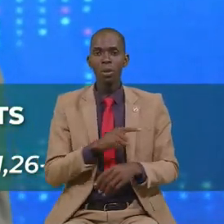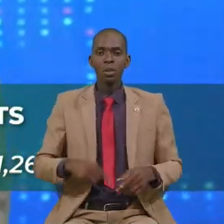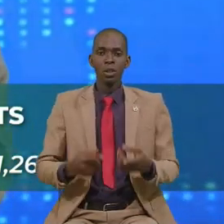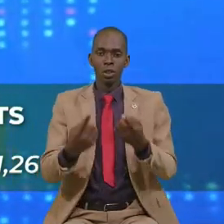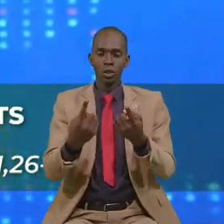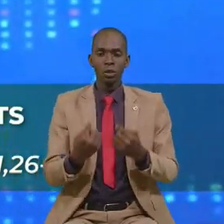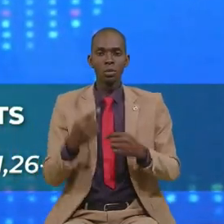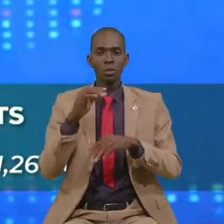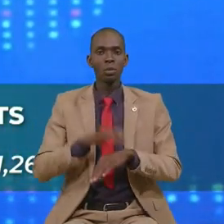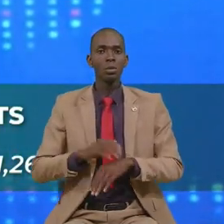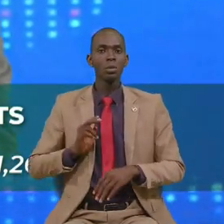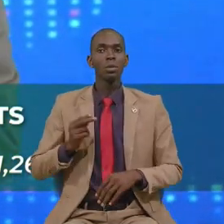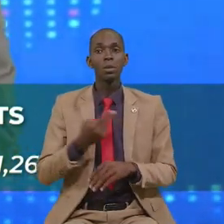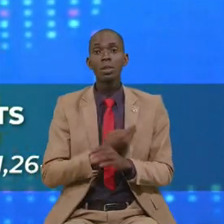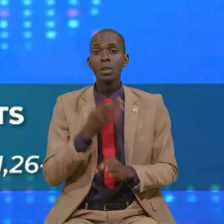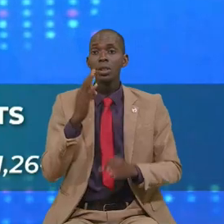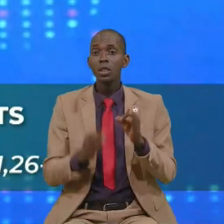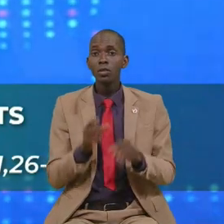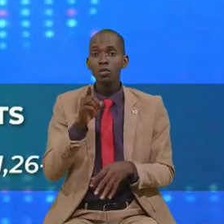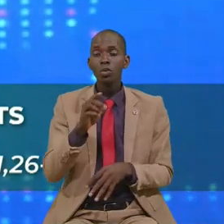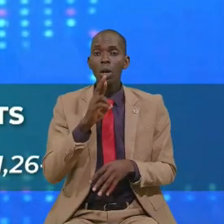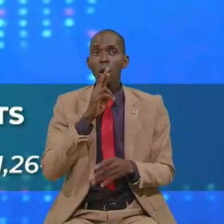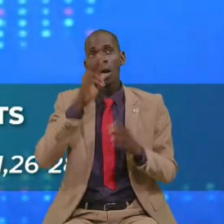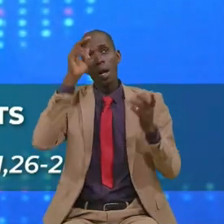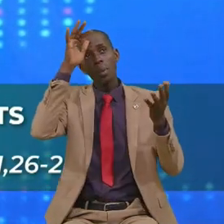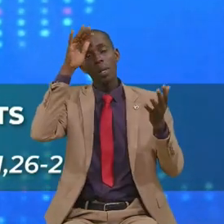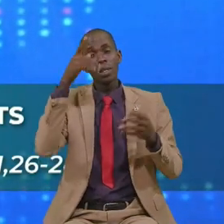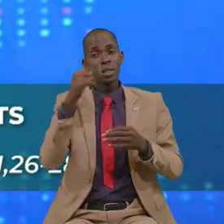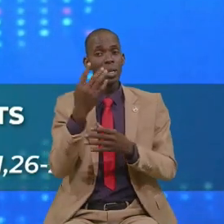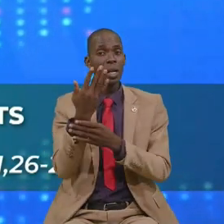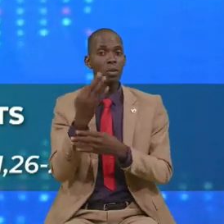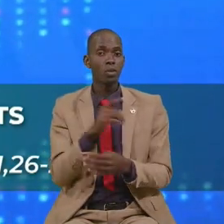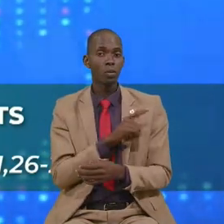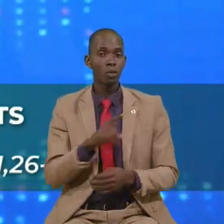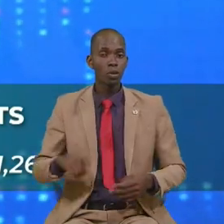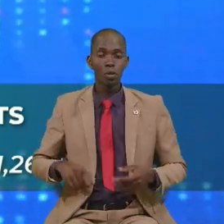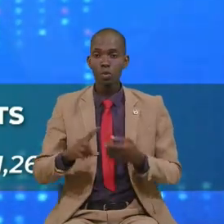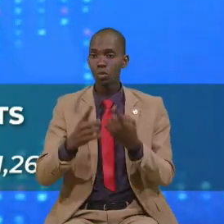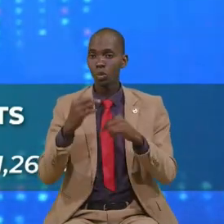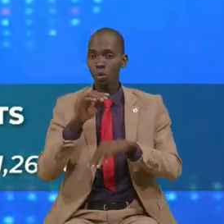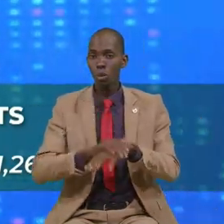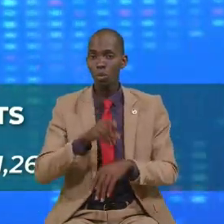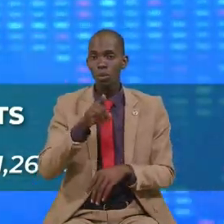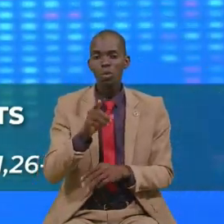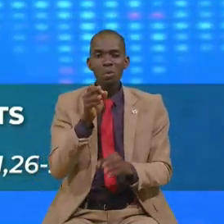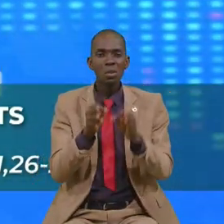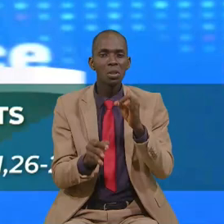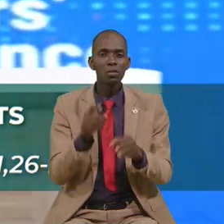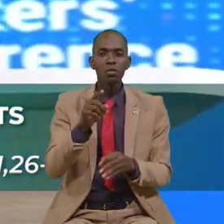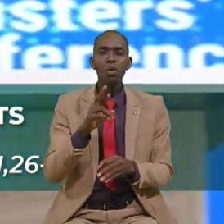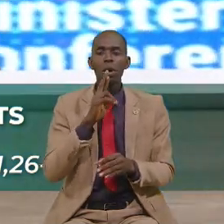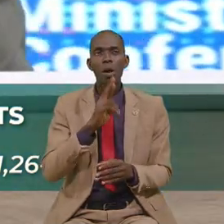upon us. If you're expecting the hand of the Lord to come upon you, if you're expecting the